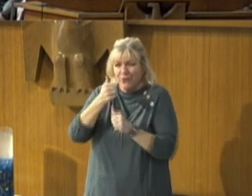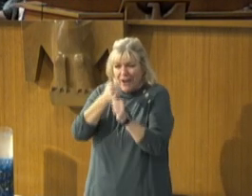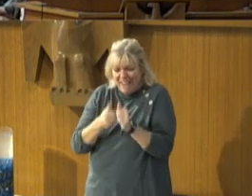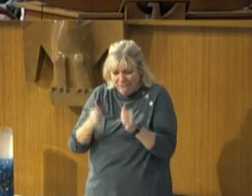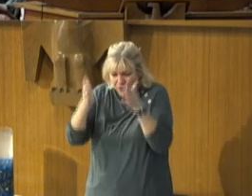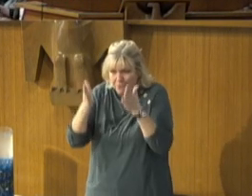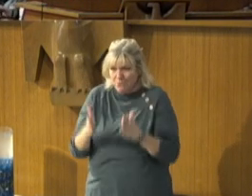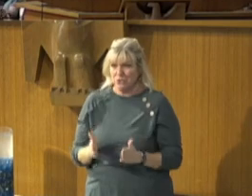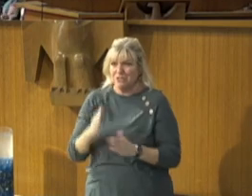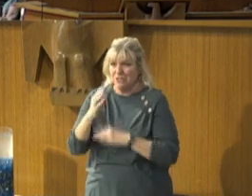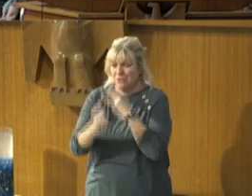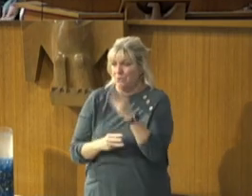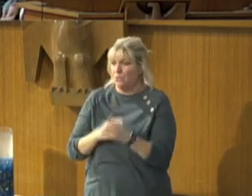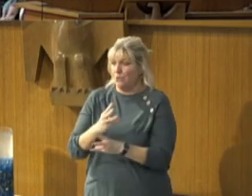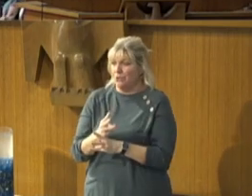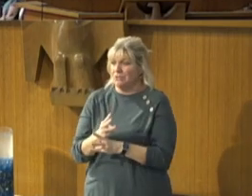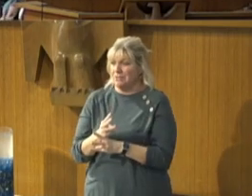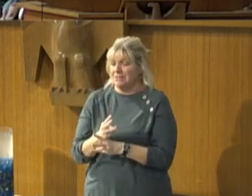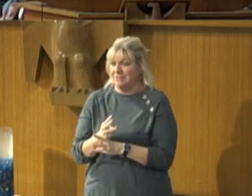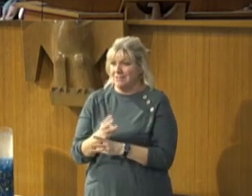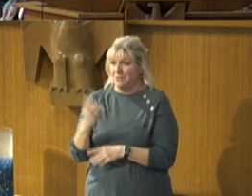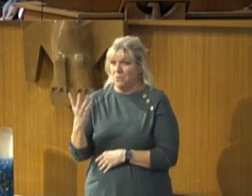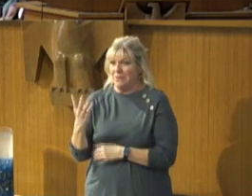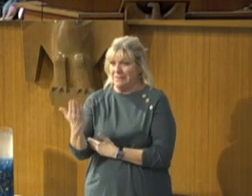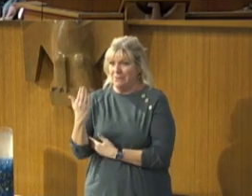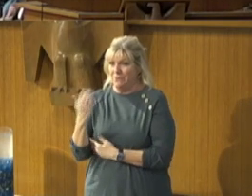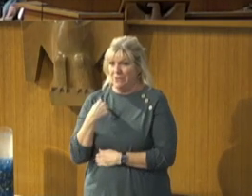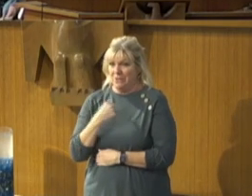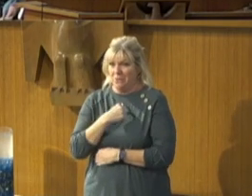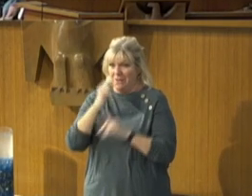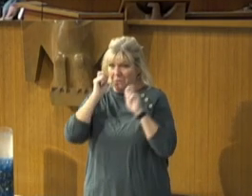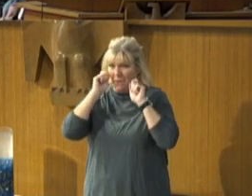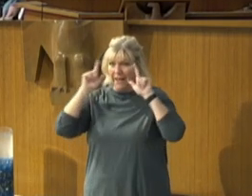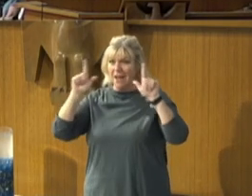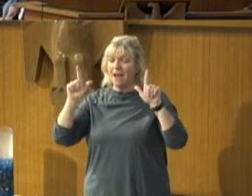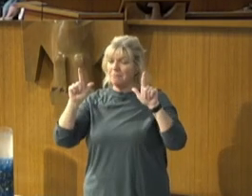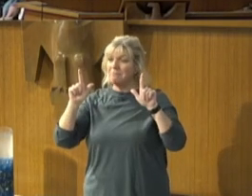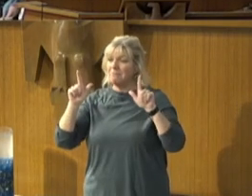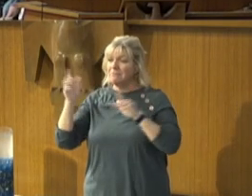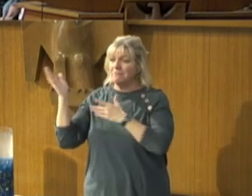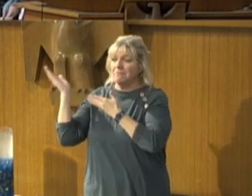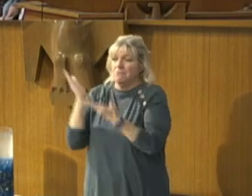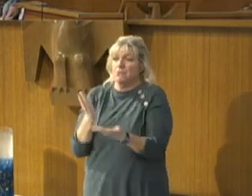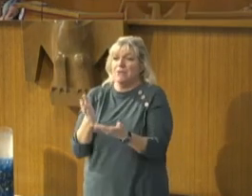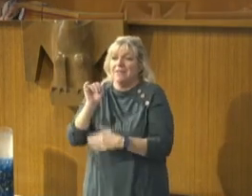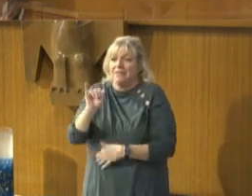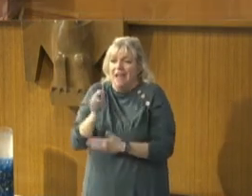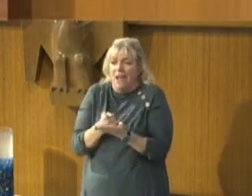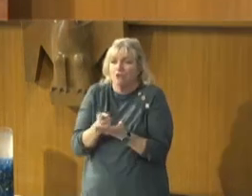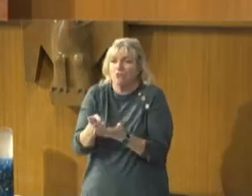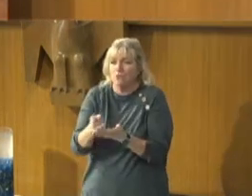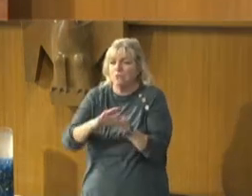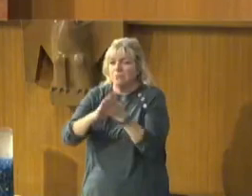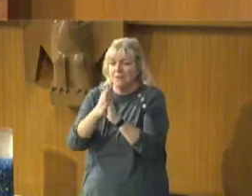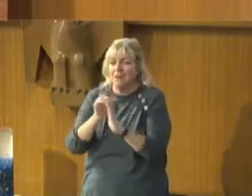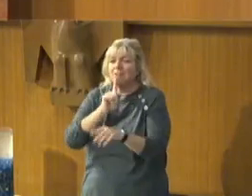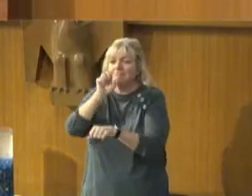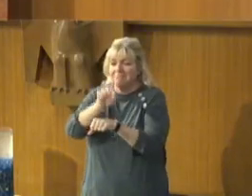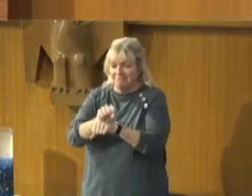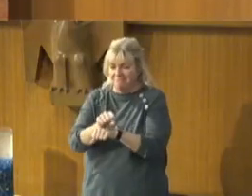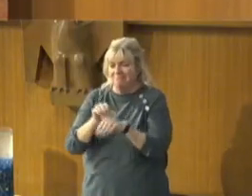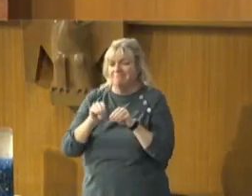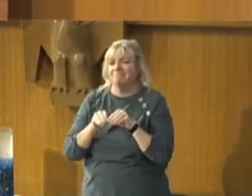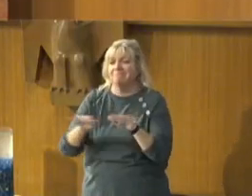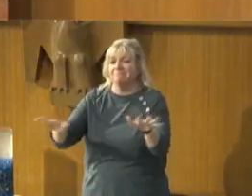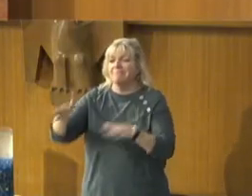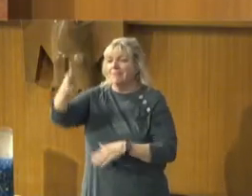well. When we wake up on Wednesday, let us bring that truth into reality, that God's love